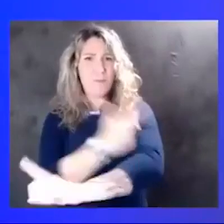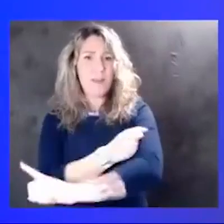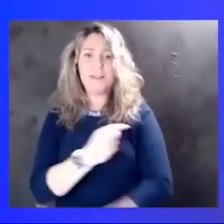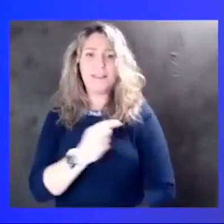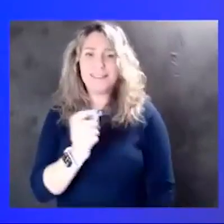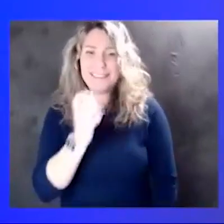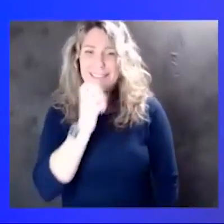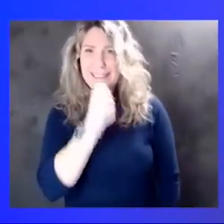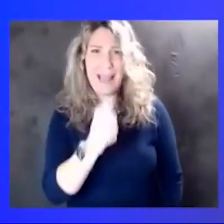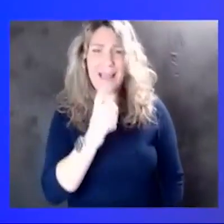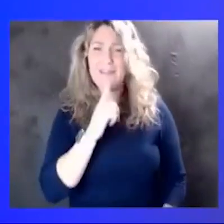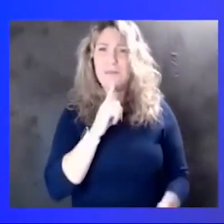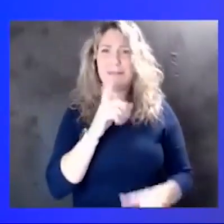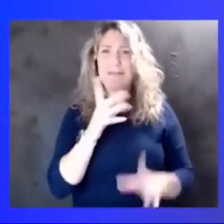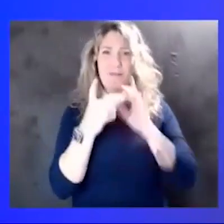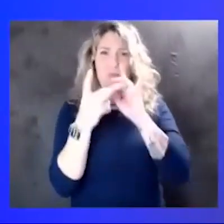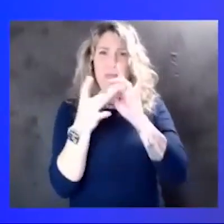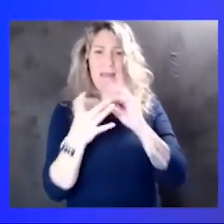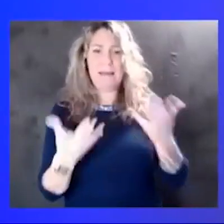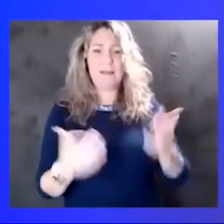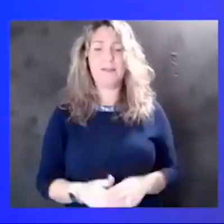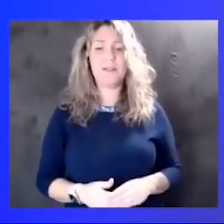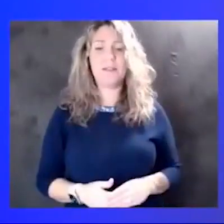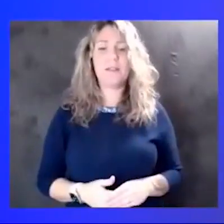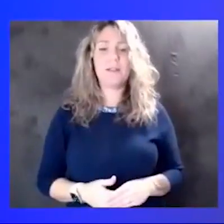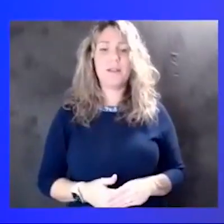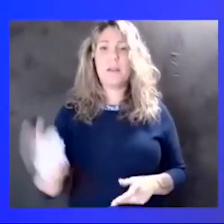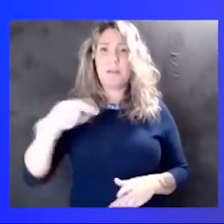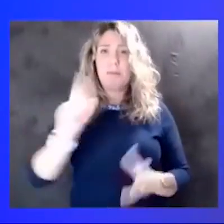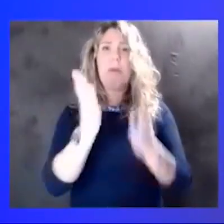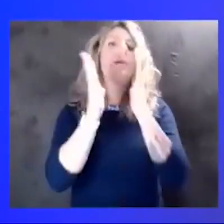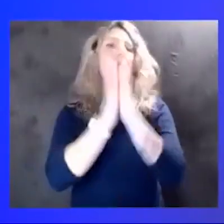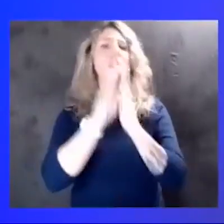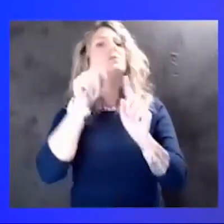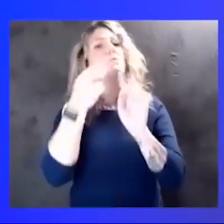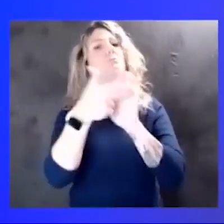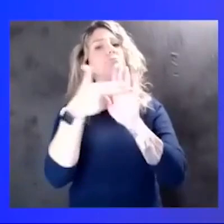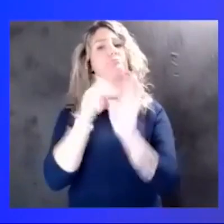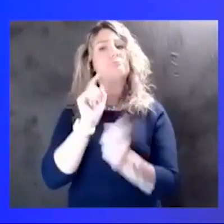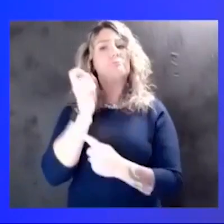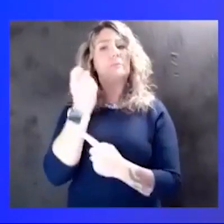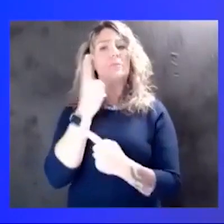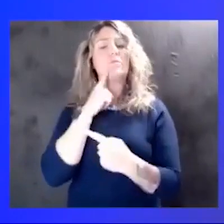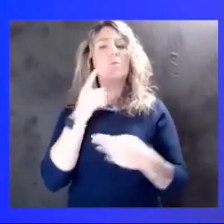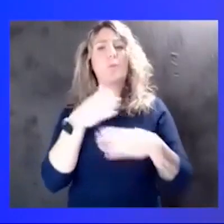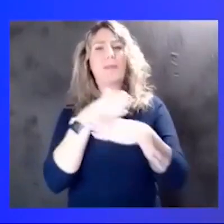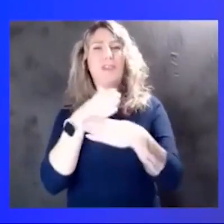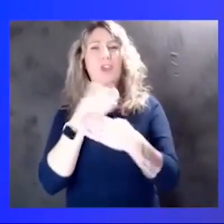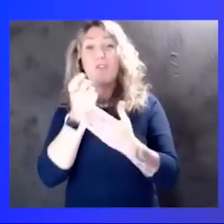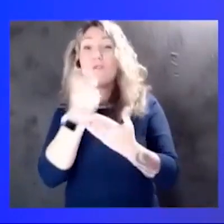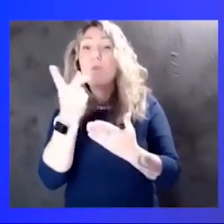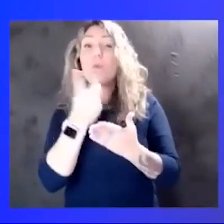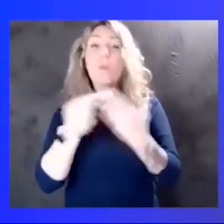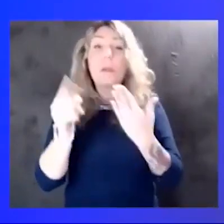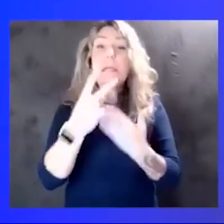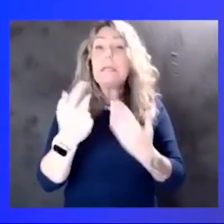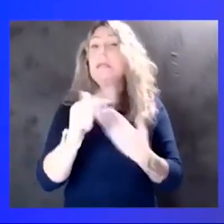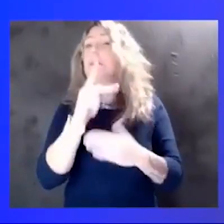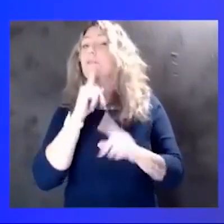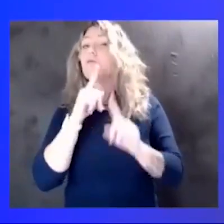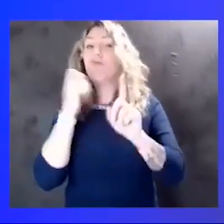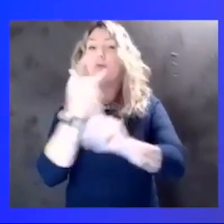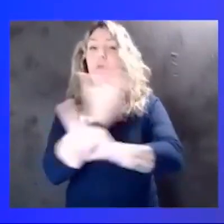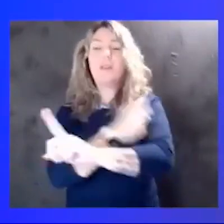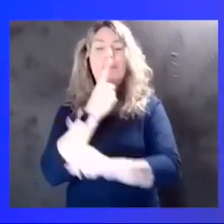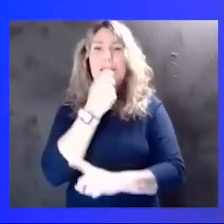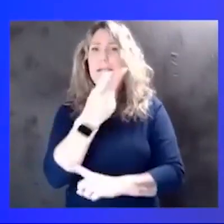related. And so they did ask me that when I was diagnosed, if it was within a few weeks of the vaccine, but it was not. It was several months later. So